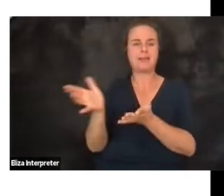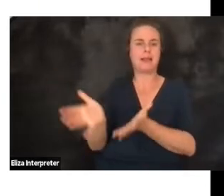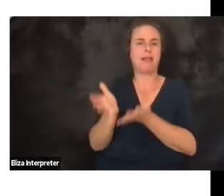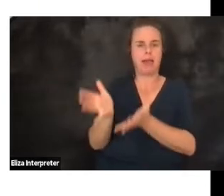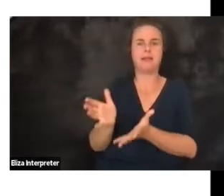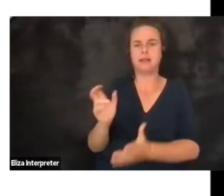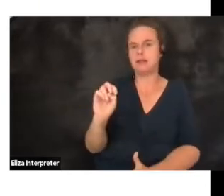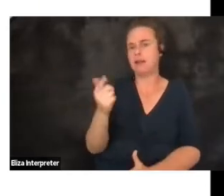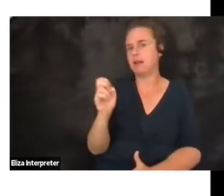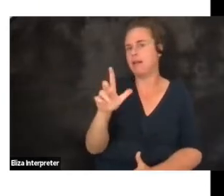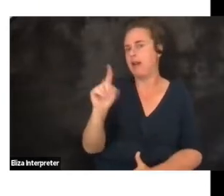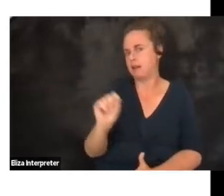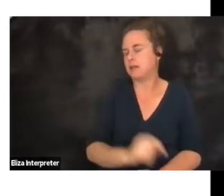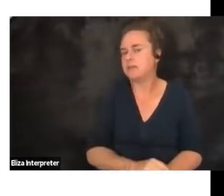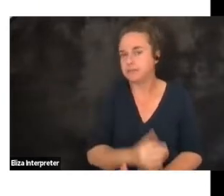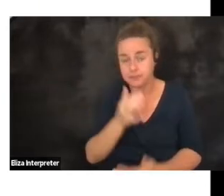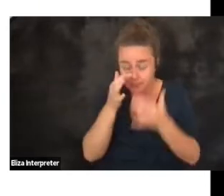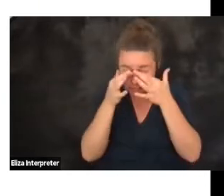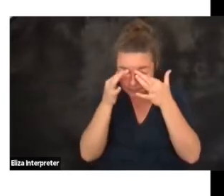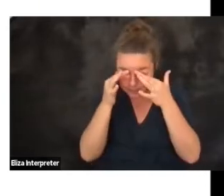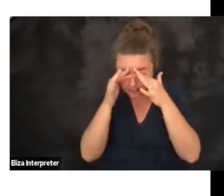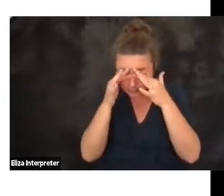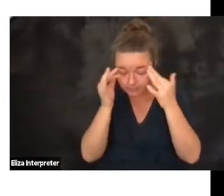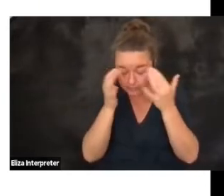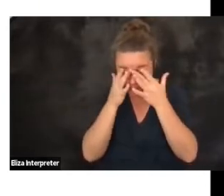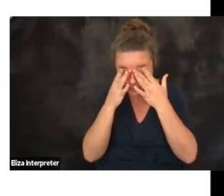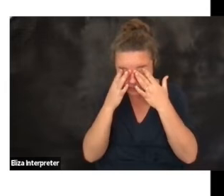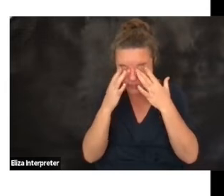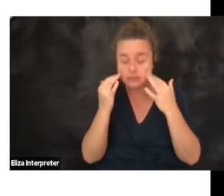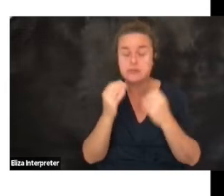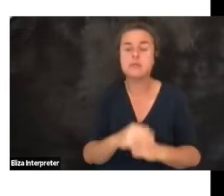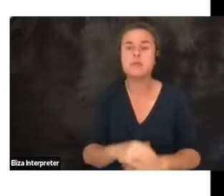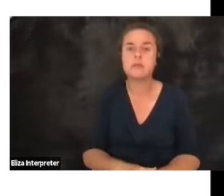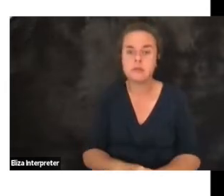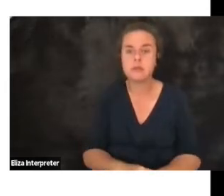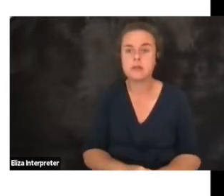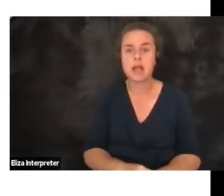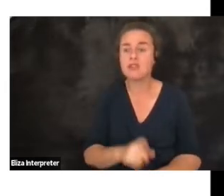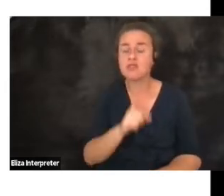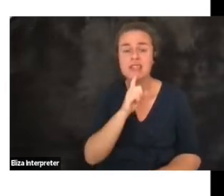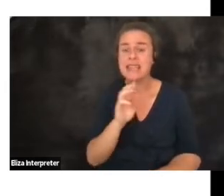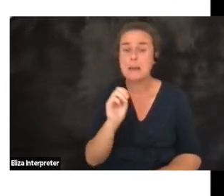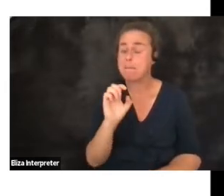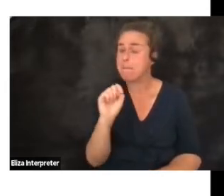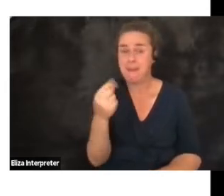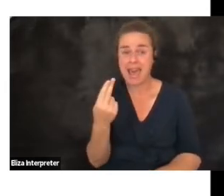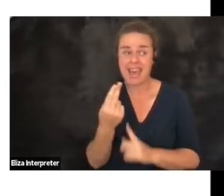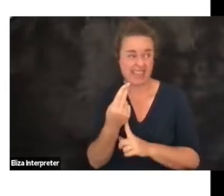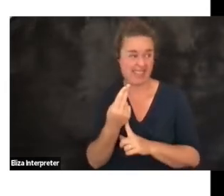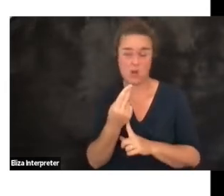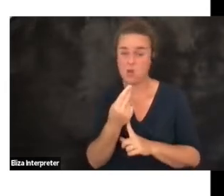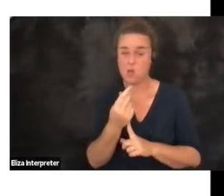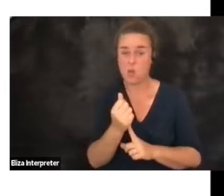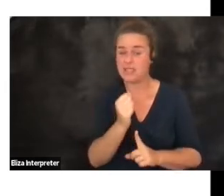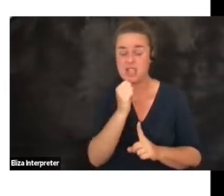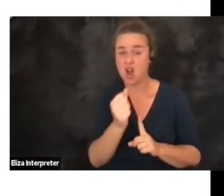And there was nothing about the special case of math that was in public policy